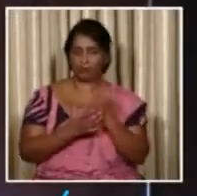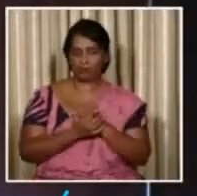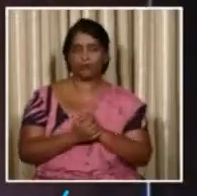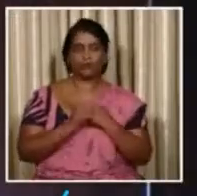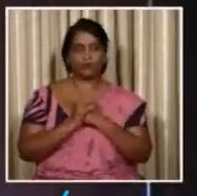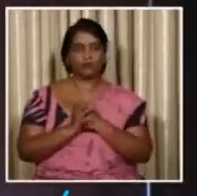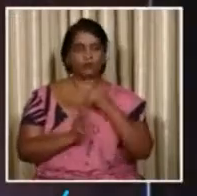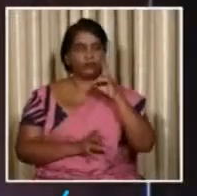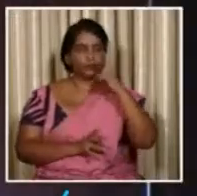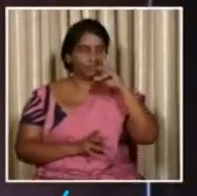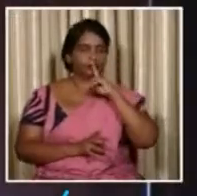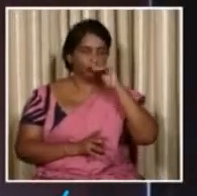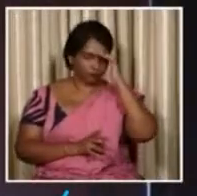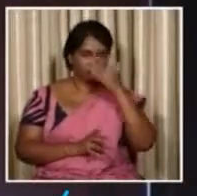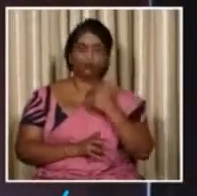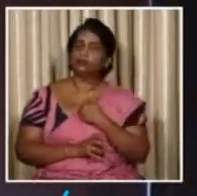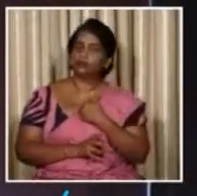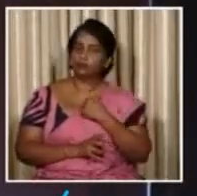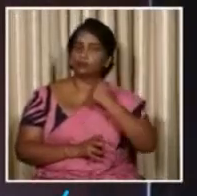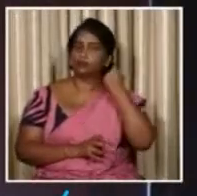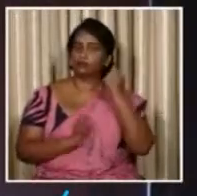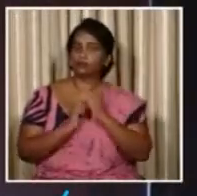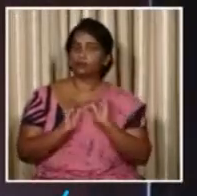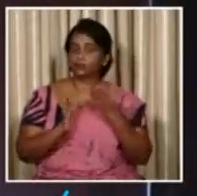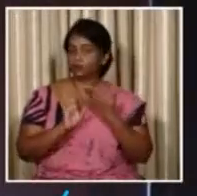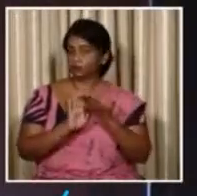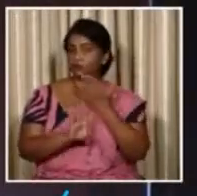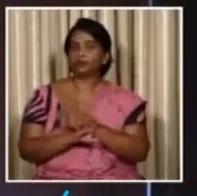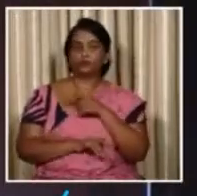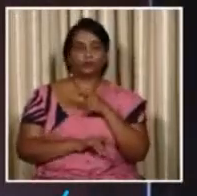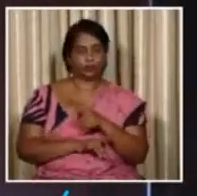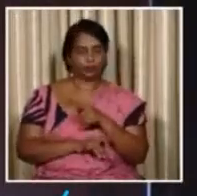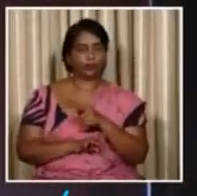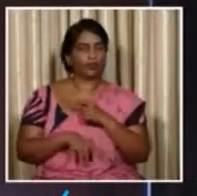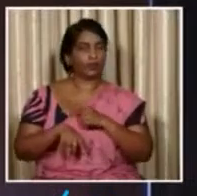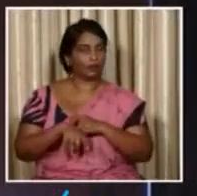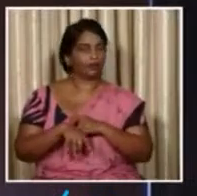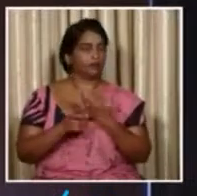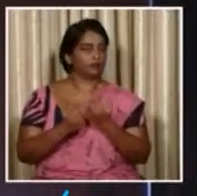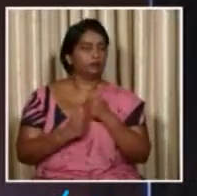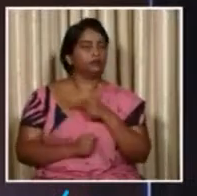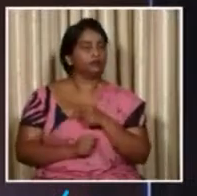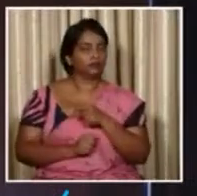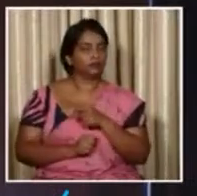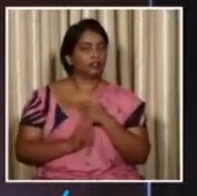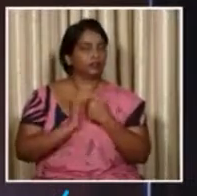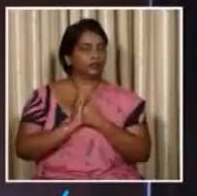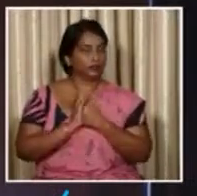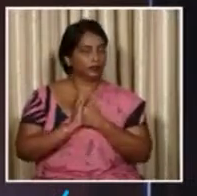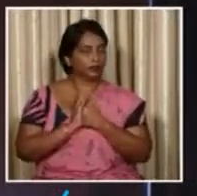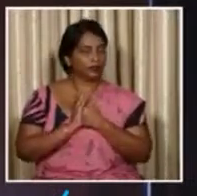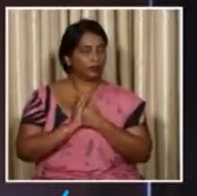Before I proceed, I must take this opportunity to extend my congratulations to the leader of opposition on two